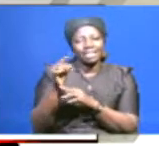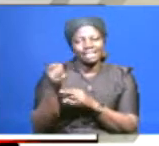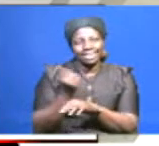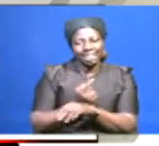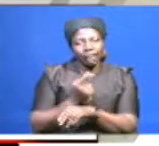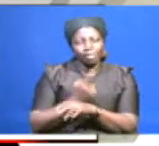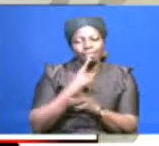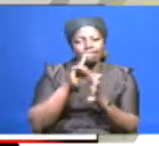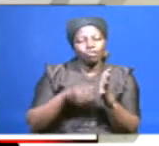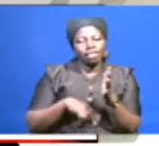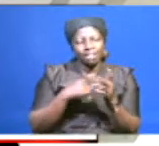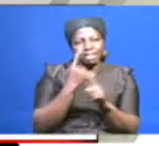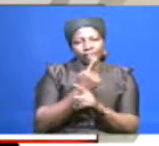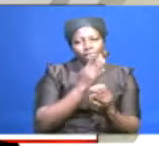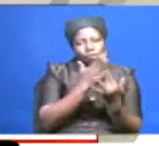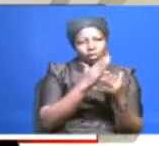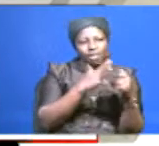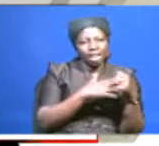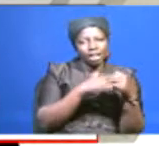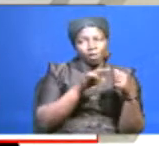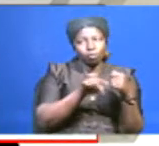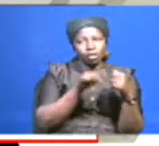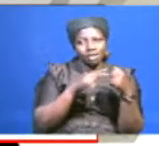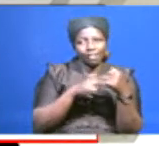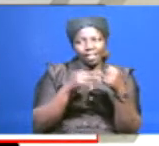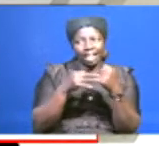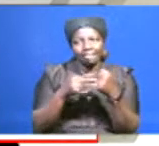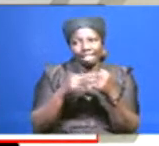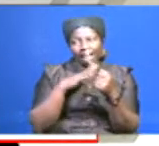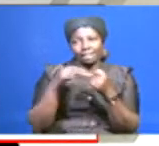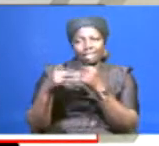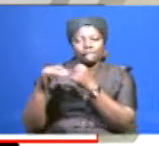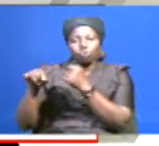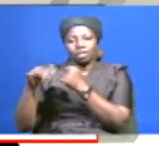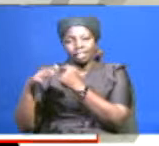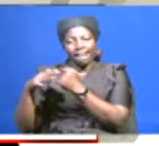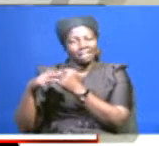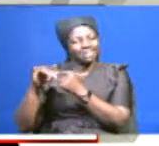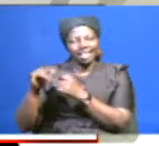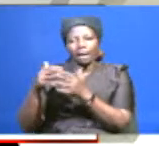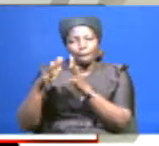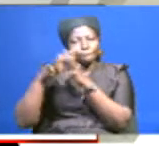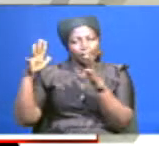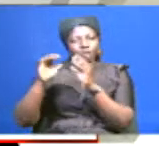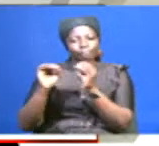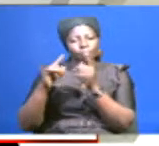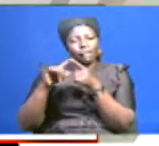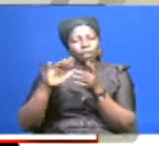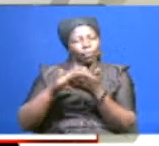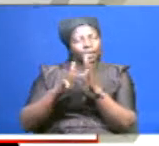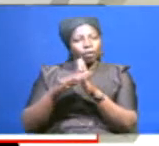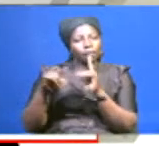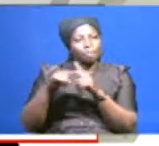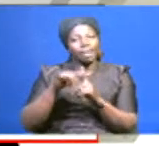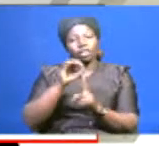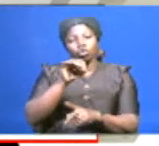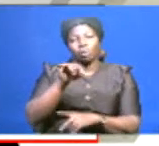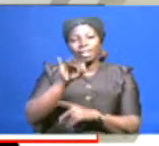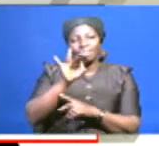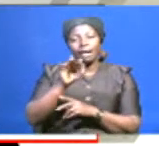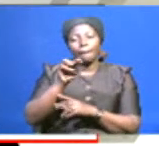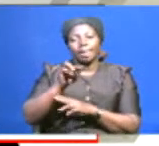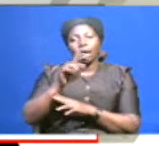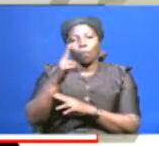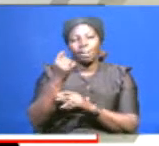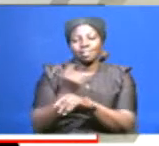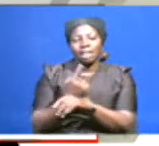between 9.78 and 9.79 is not huge. Okay. But without that plus 0.3 meters per second, yeah, it probably would